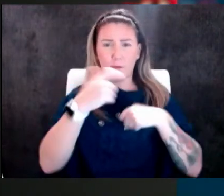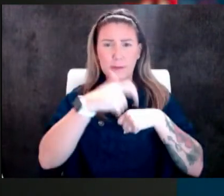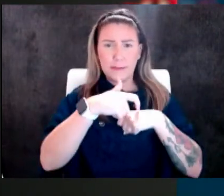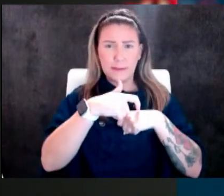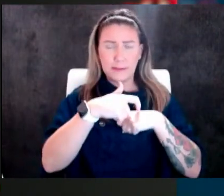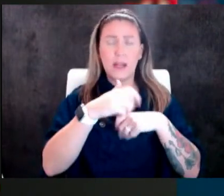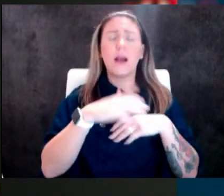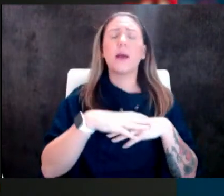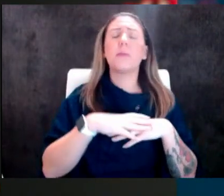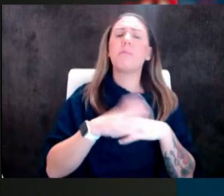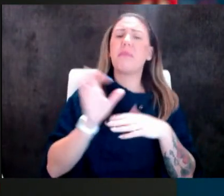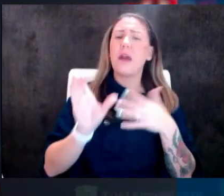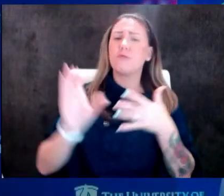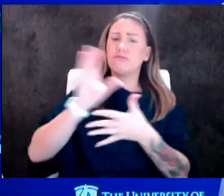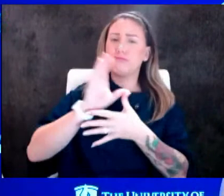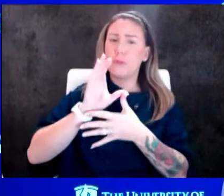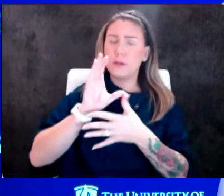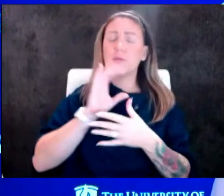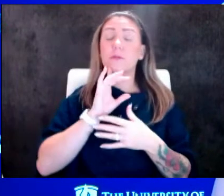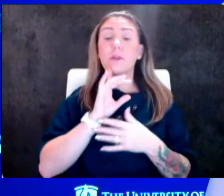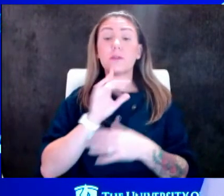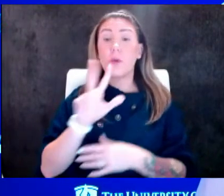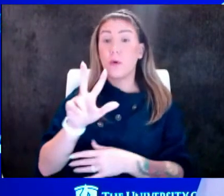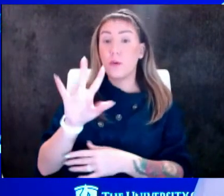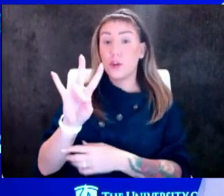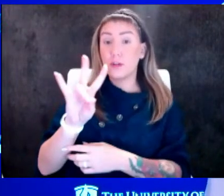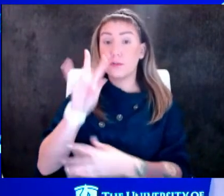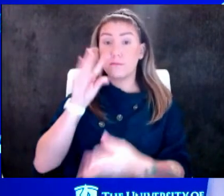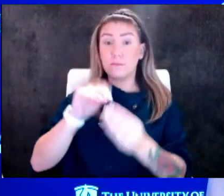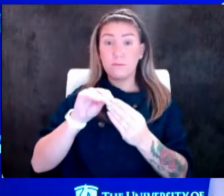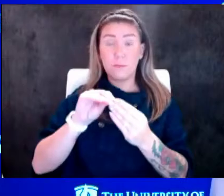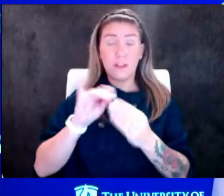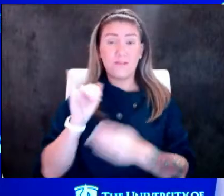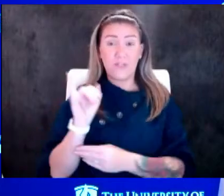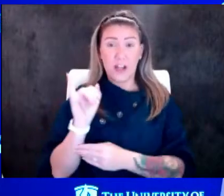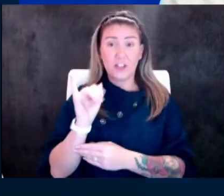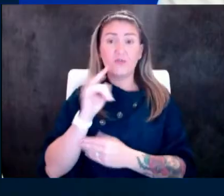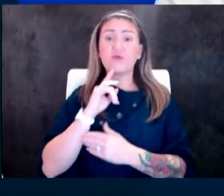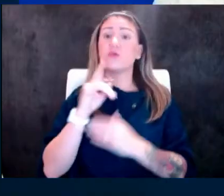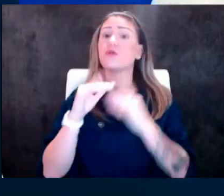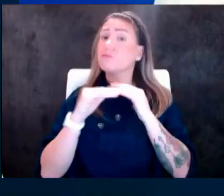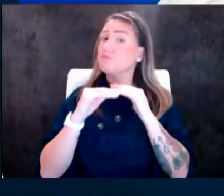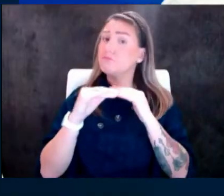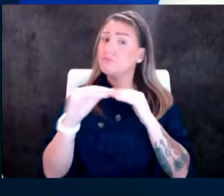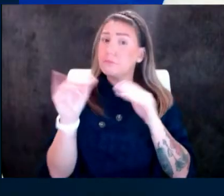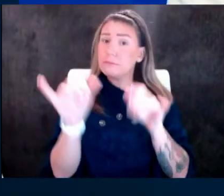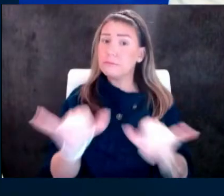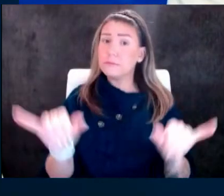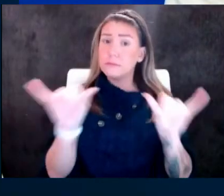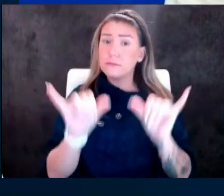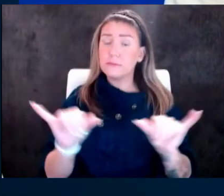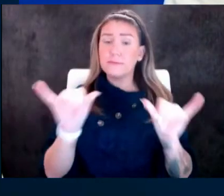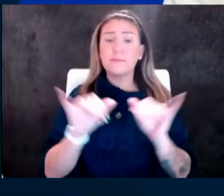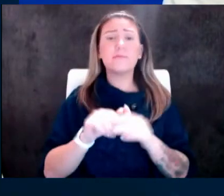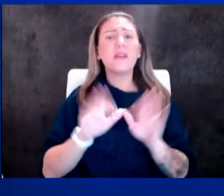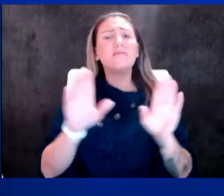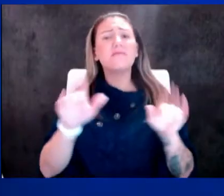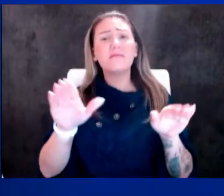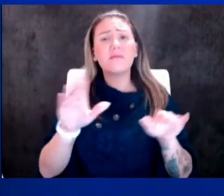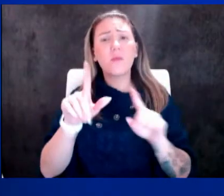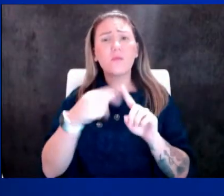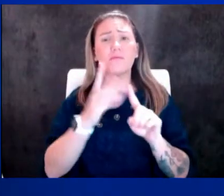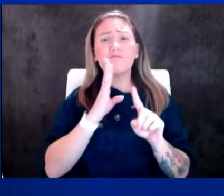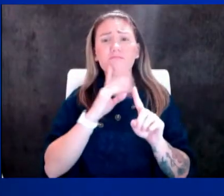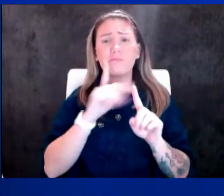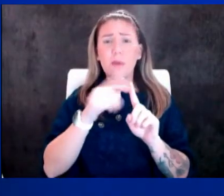criteria, so 37 total infections. But just hovering right we're there. Just hovering right there. Yeah. And guys, when we talk about that, can we just throw those